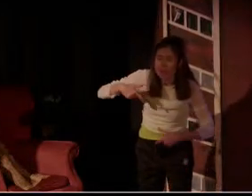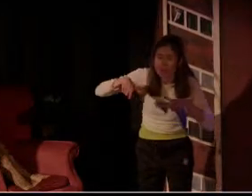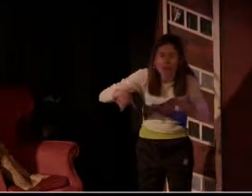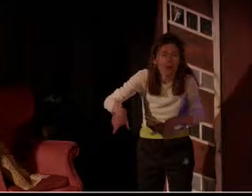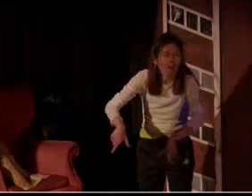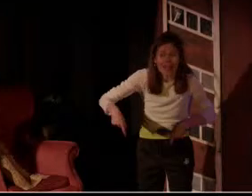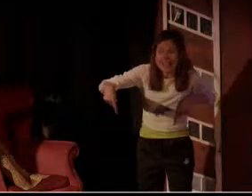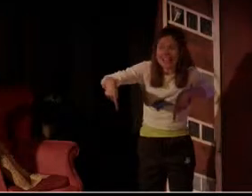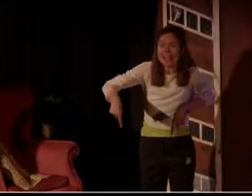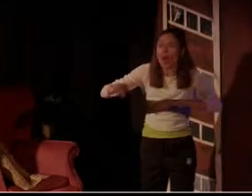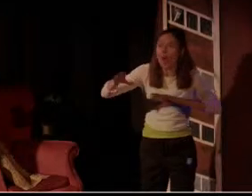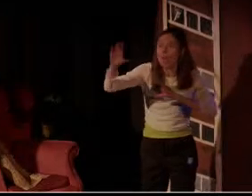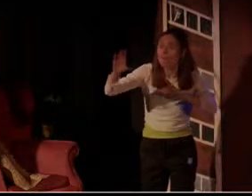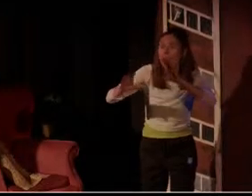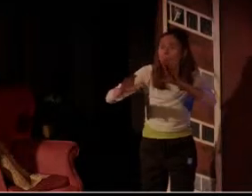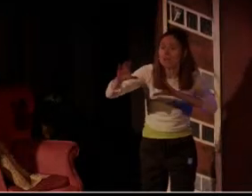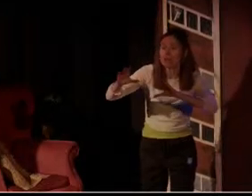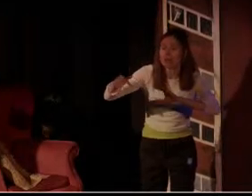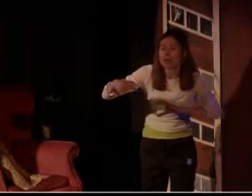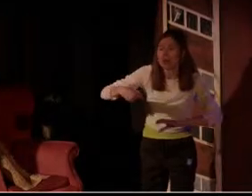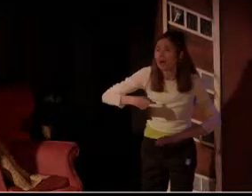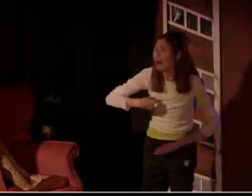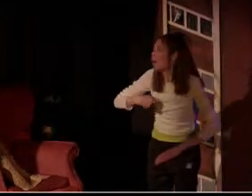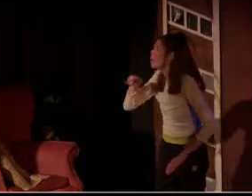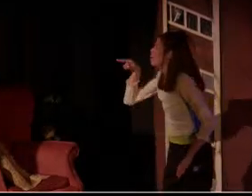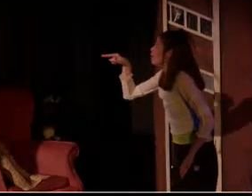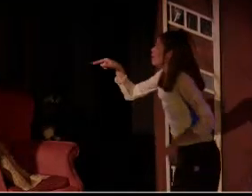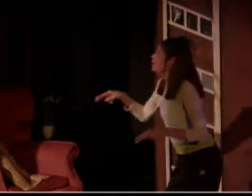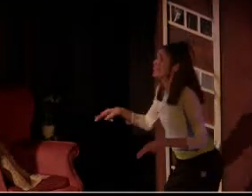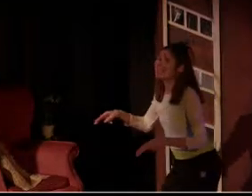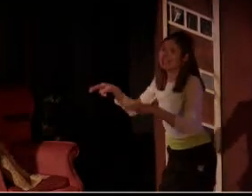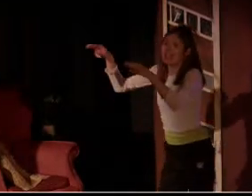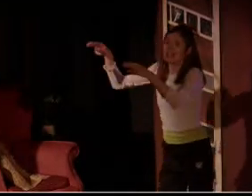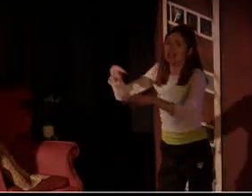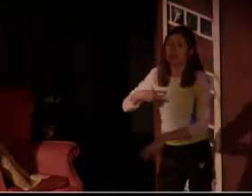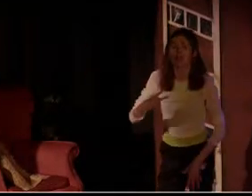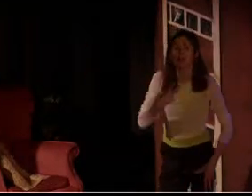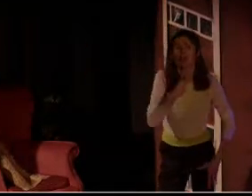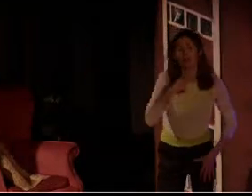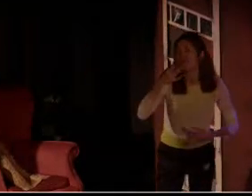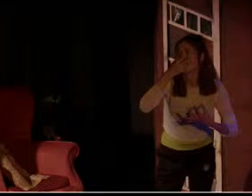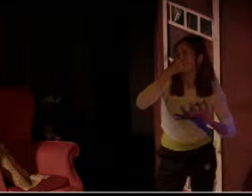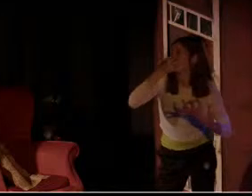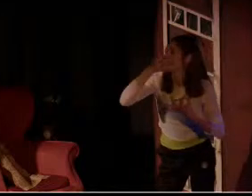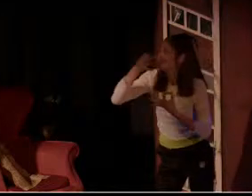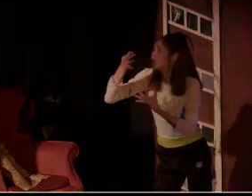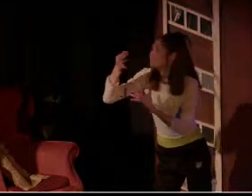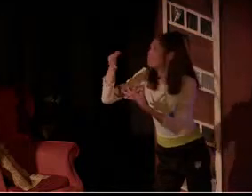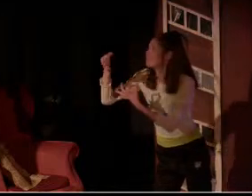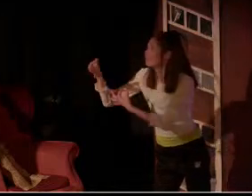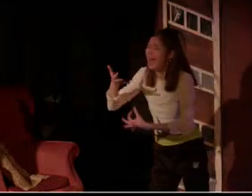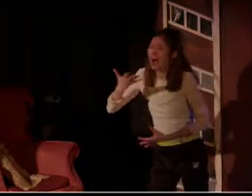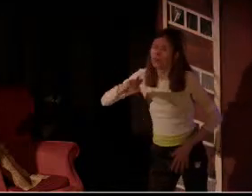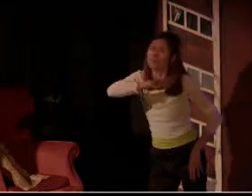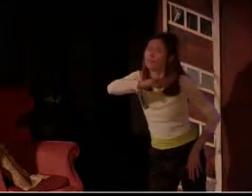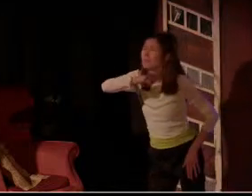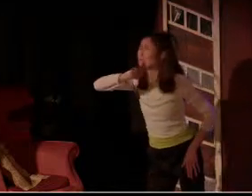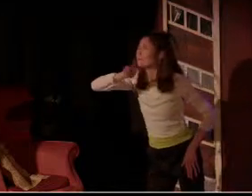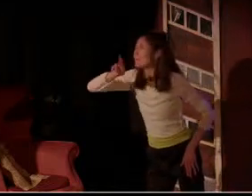seen my beloved Sicilia. I know I've long been away, but I wish to lay my bones